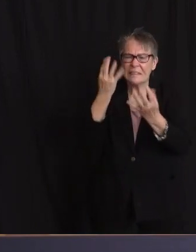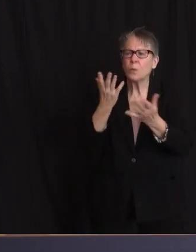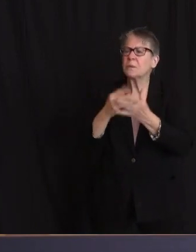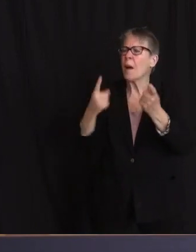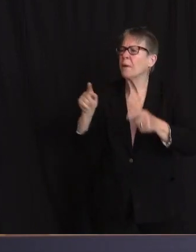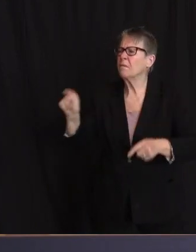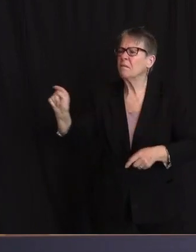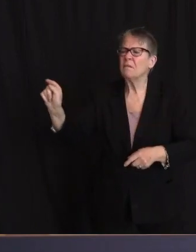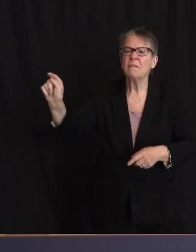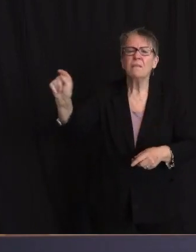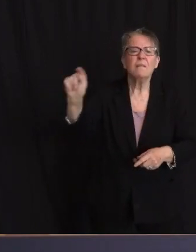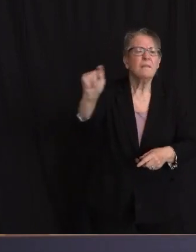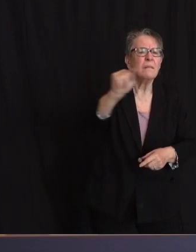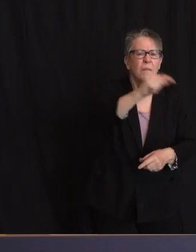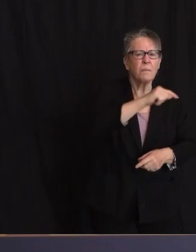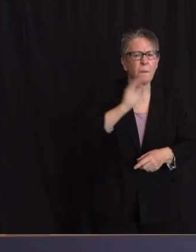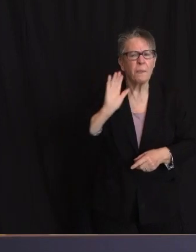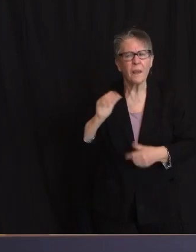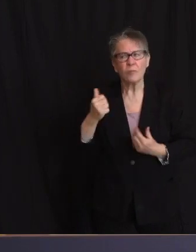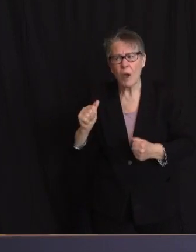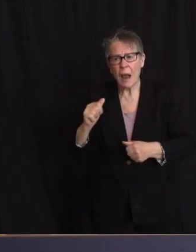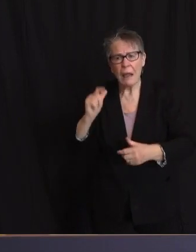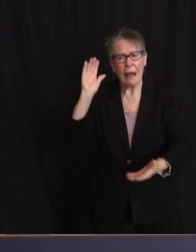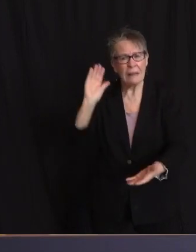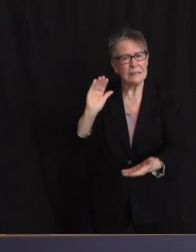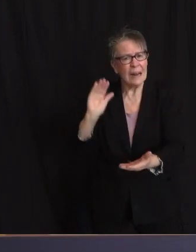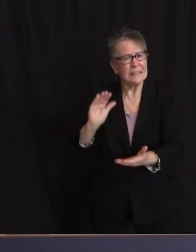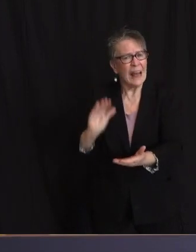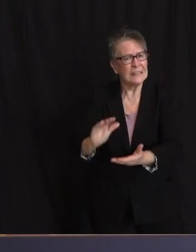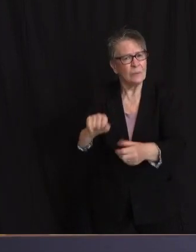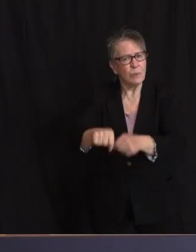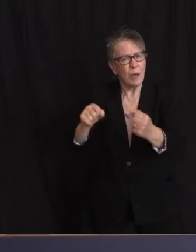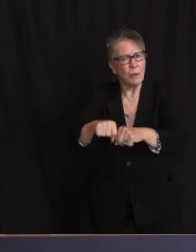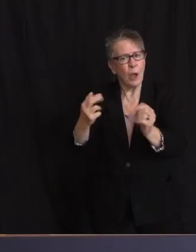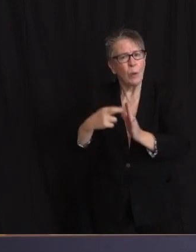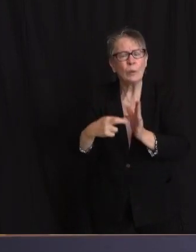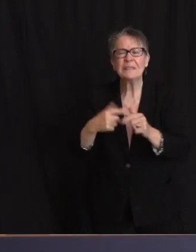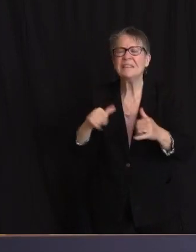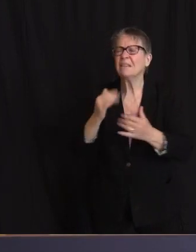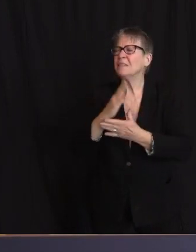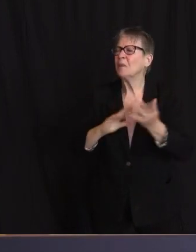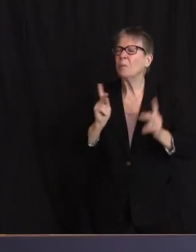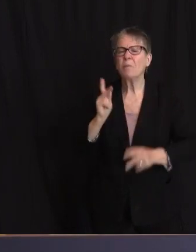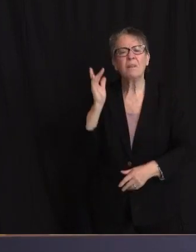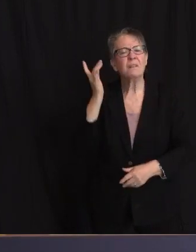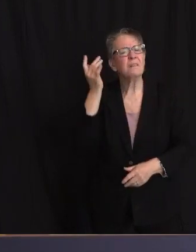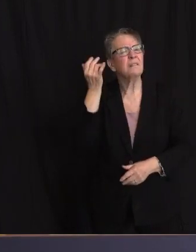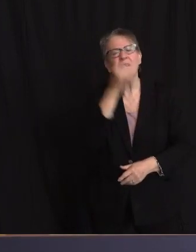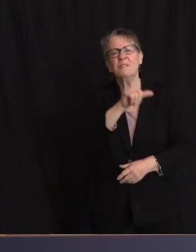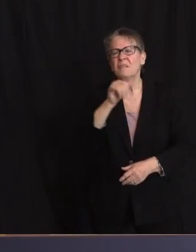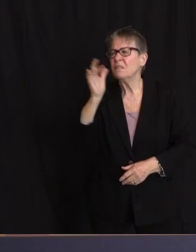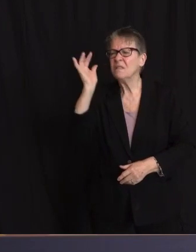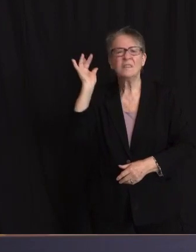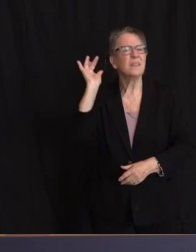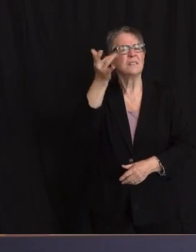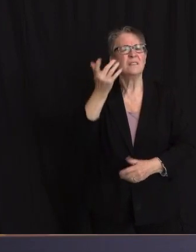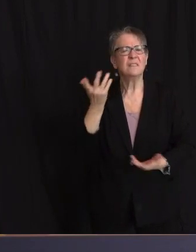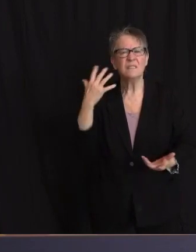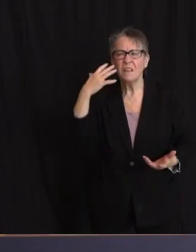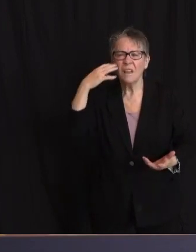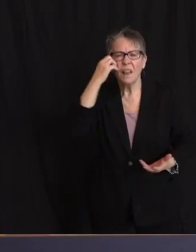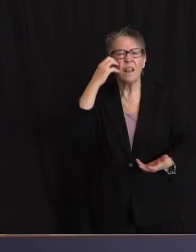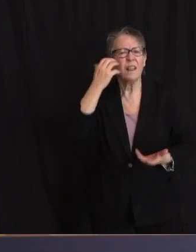but the human behavior factor has an impact in those charts, those numbers,